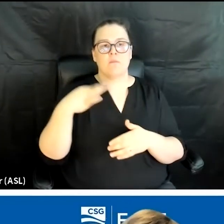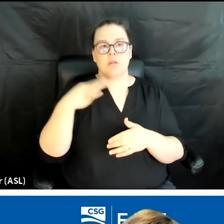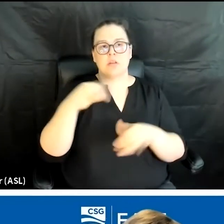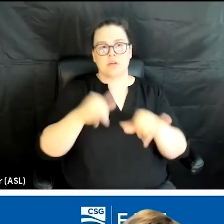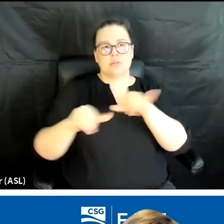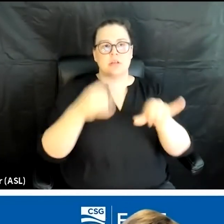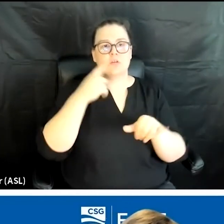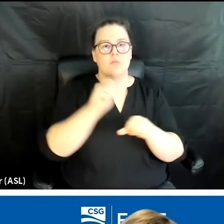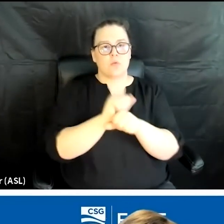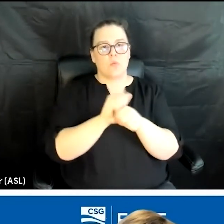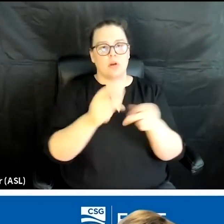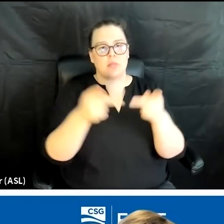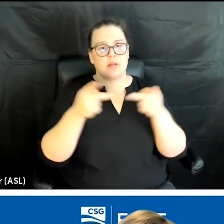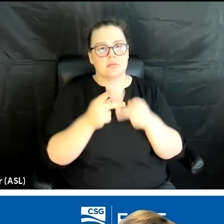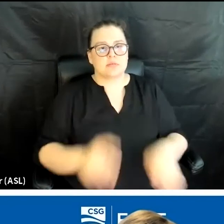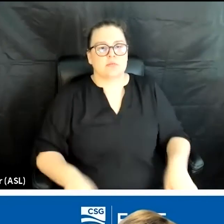the workplace?